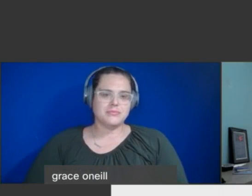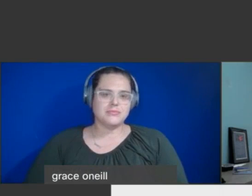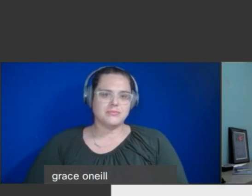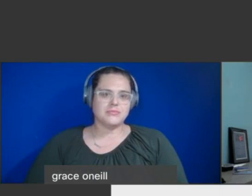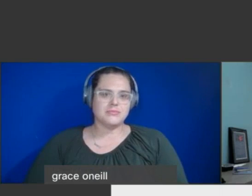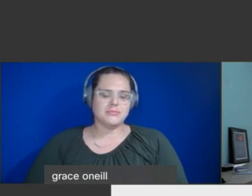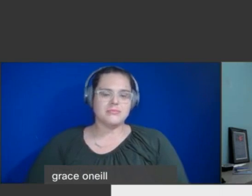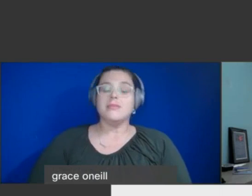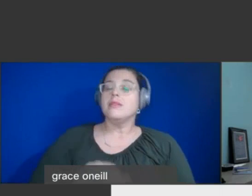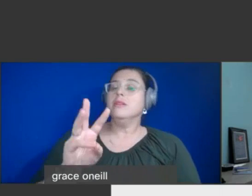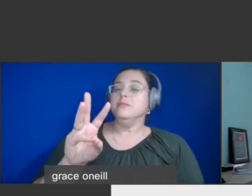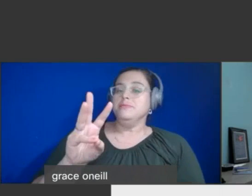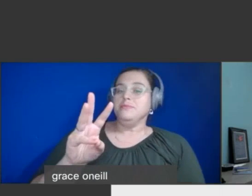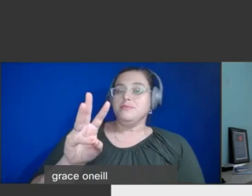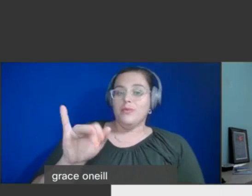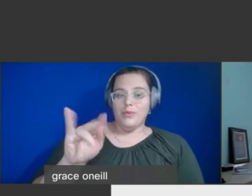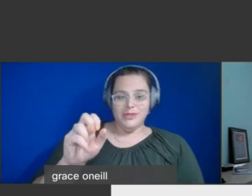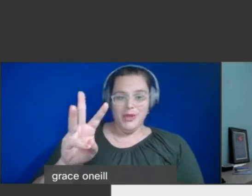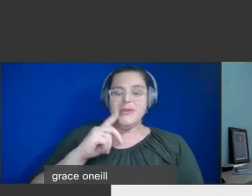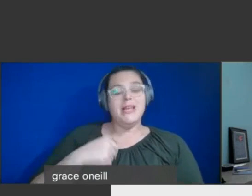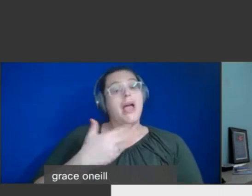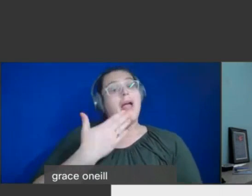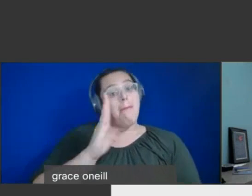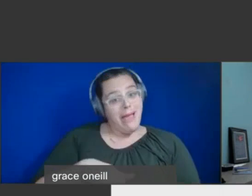Bad, but even better. Thank you.